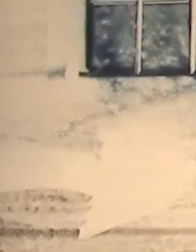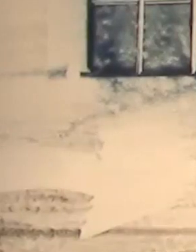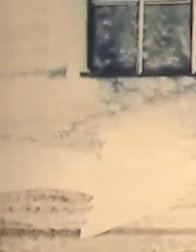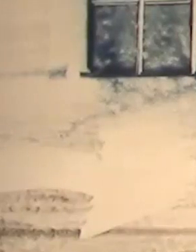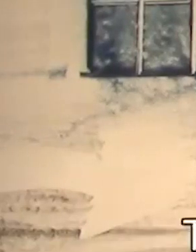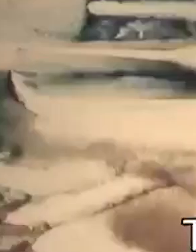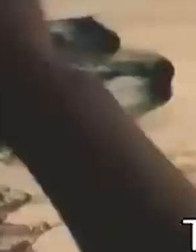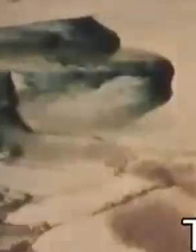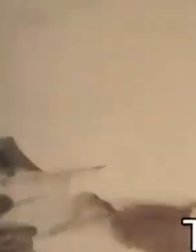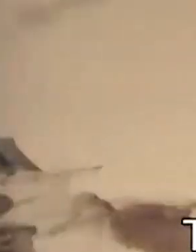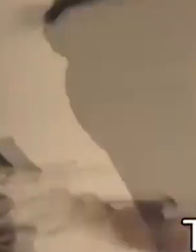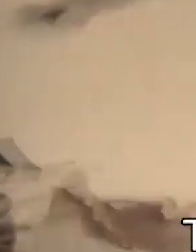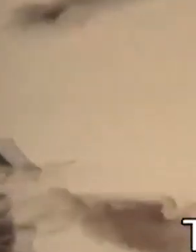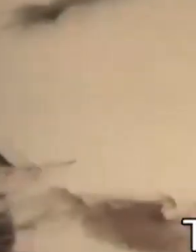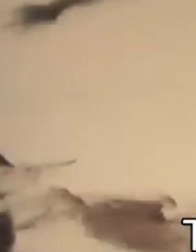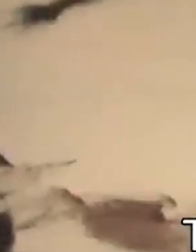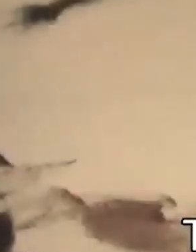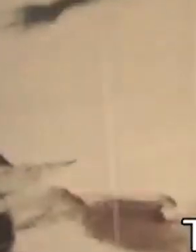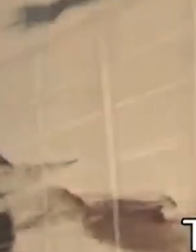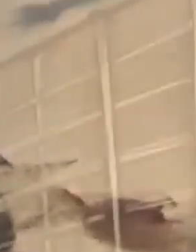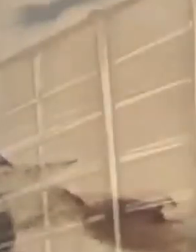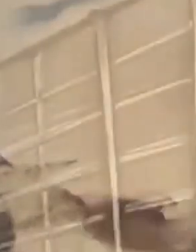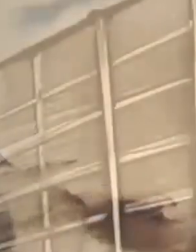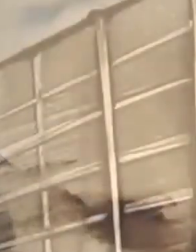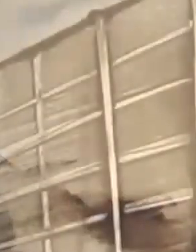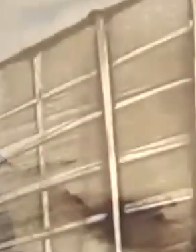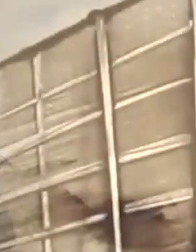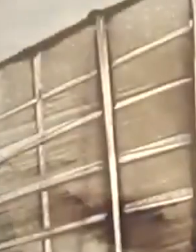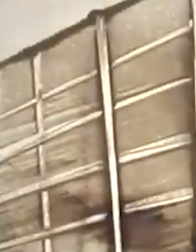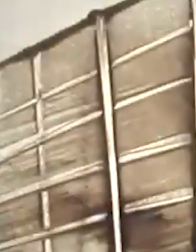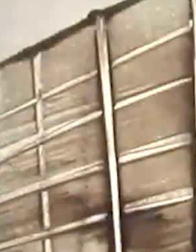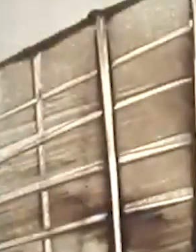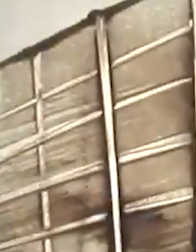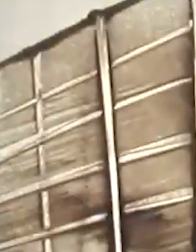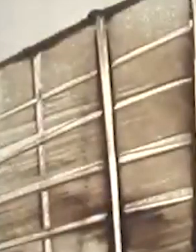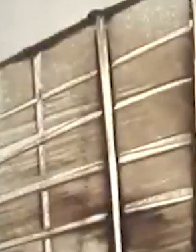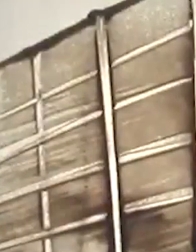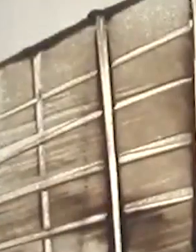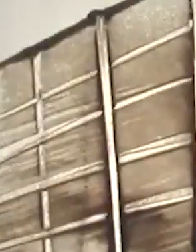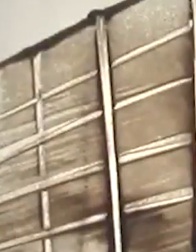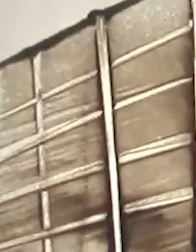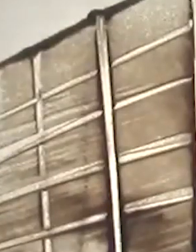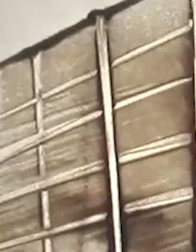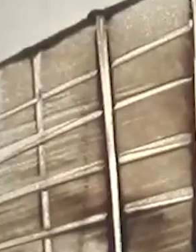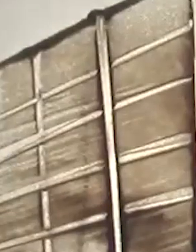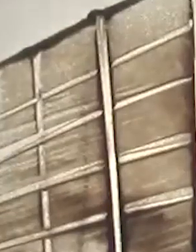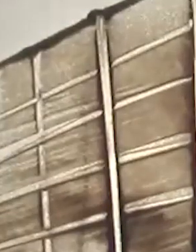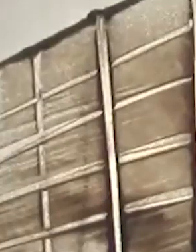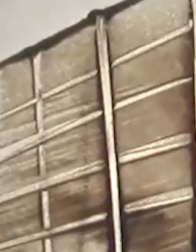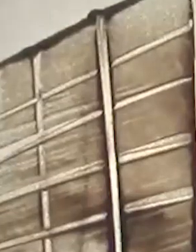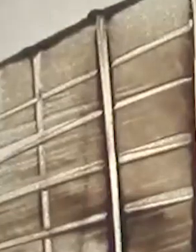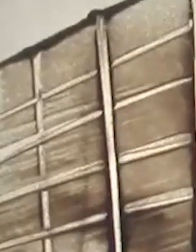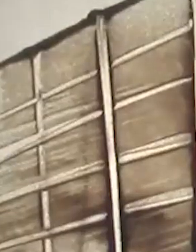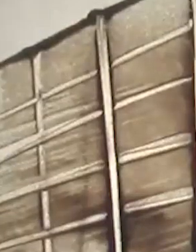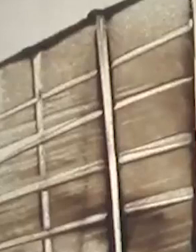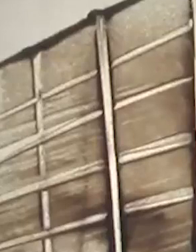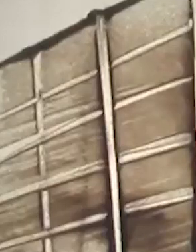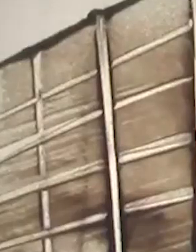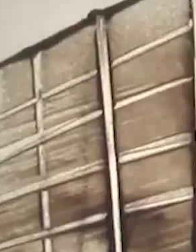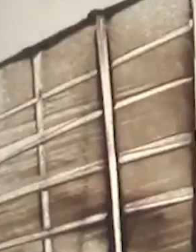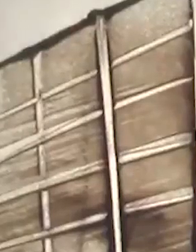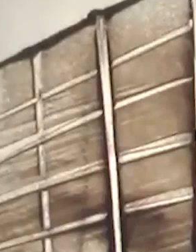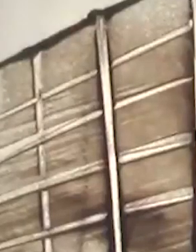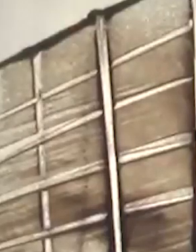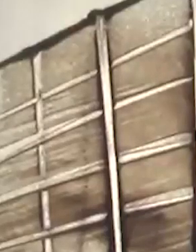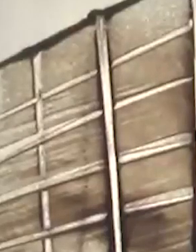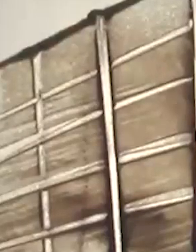hours. The packaging used in the Huawei Mate 40 is far more efficient and compact than that of previous models, leading to a reduction of